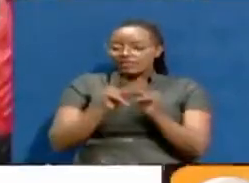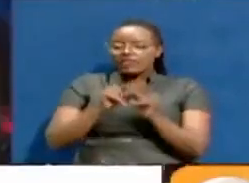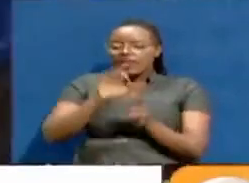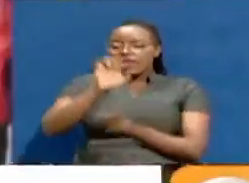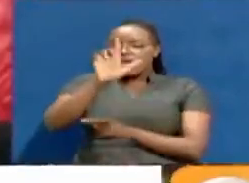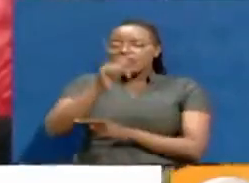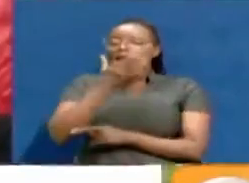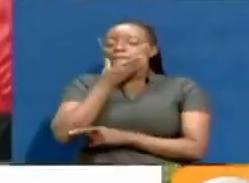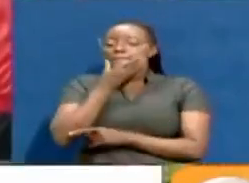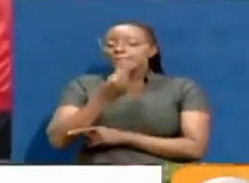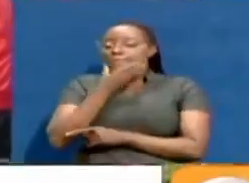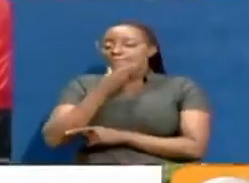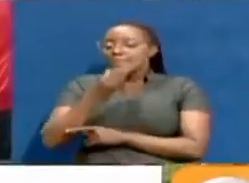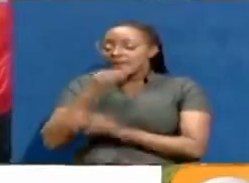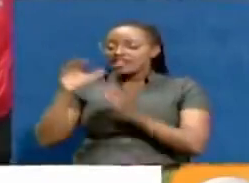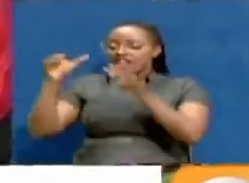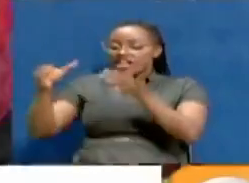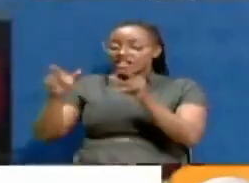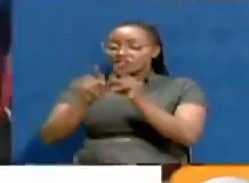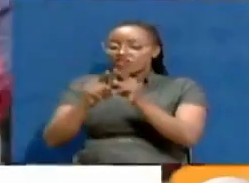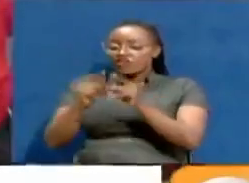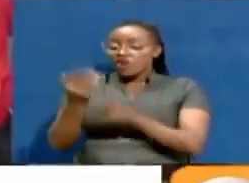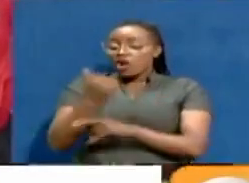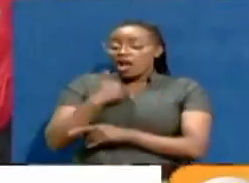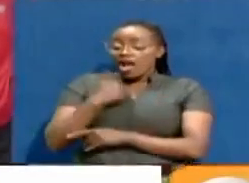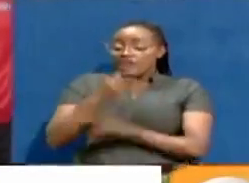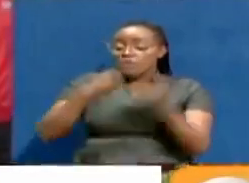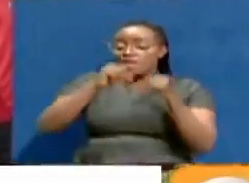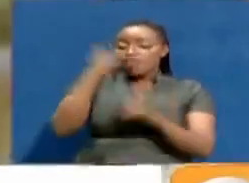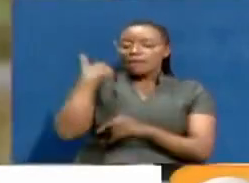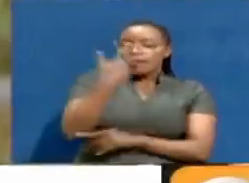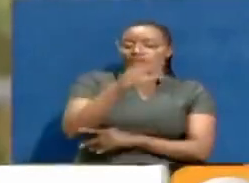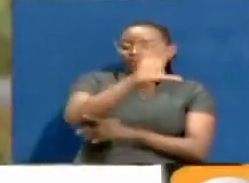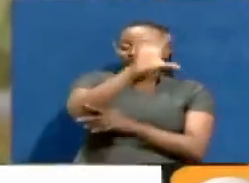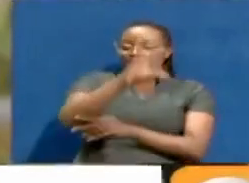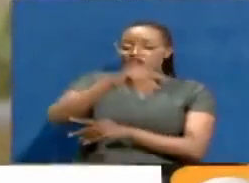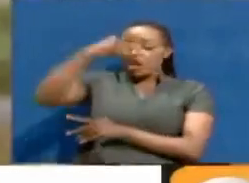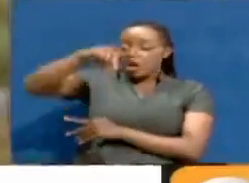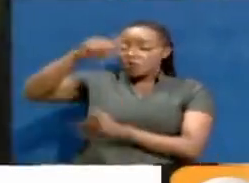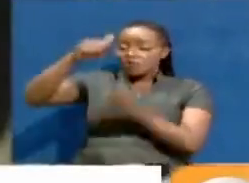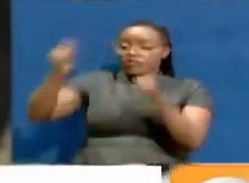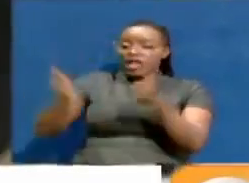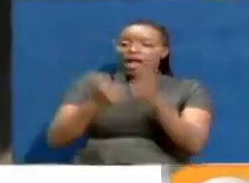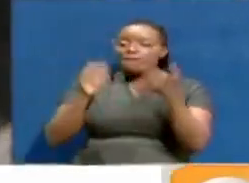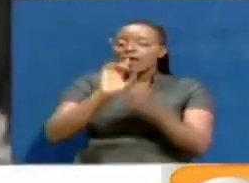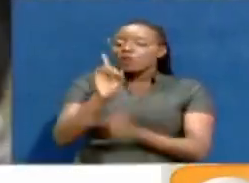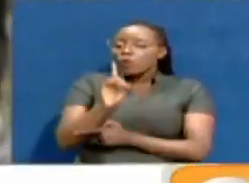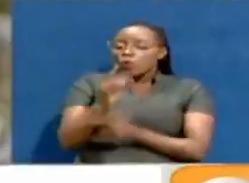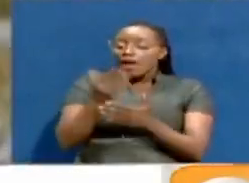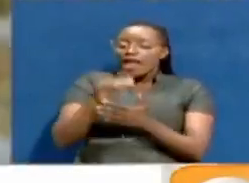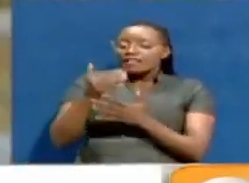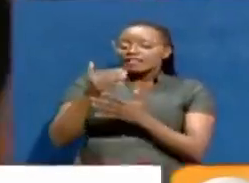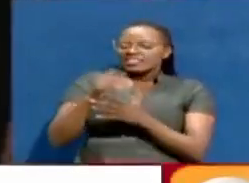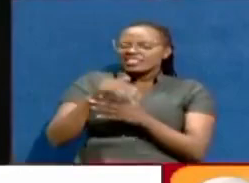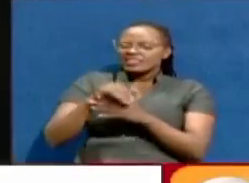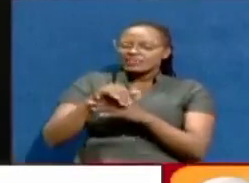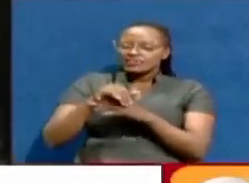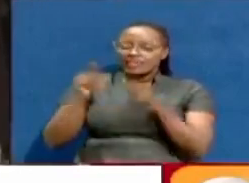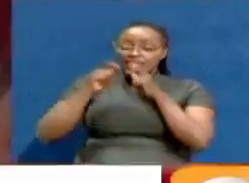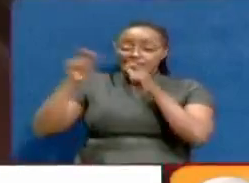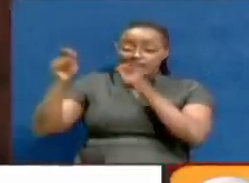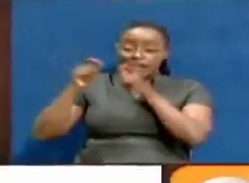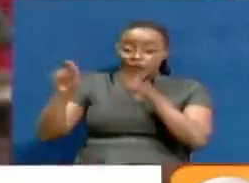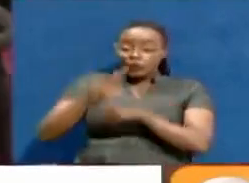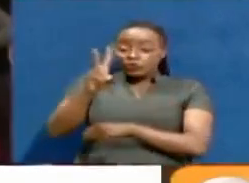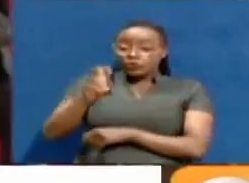Ellie in the men heavyweight categories were bronze medalists at the Africa qualifiers that were held in Dakar, Senegal in